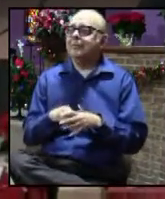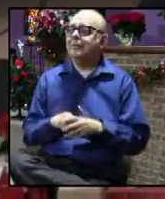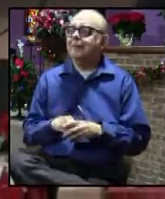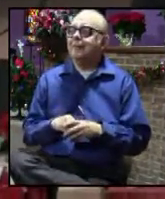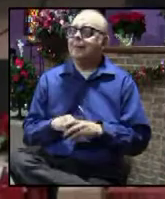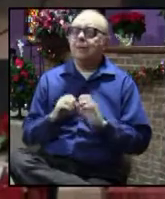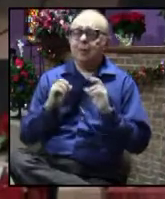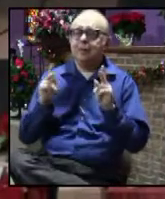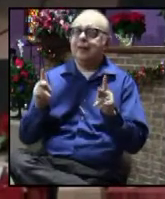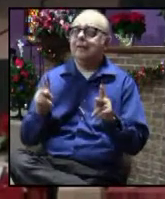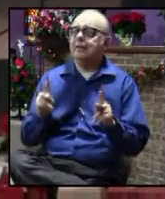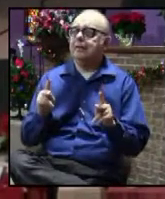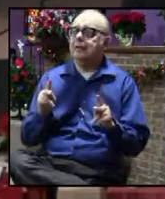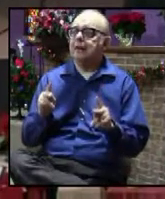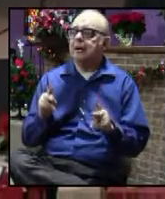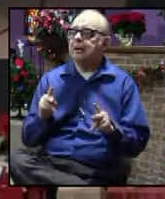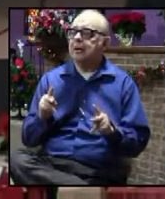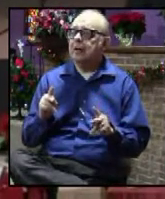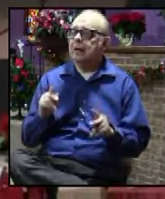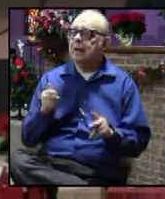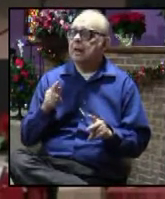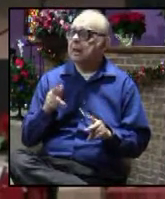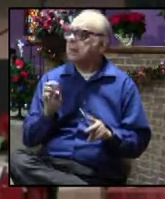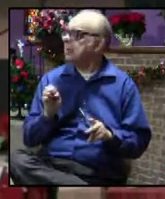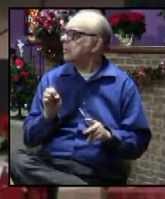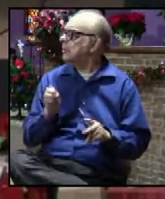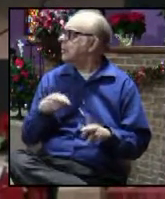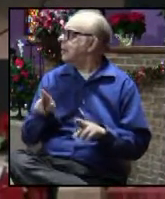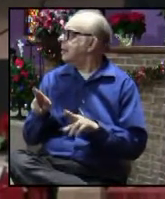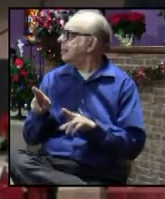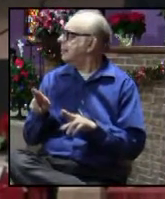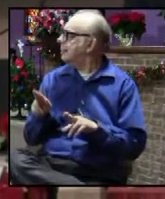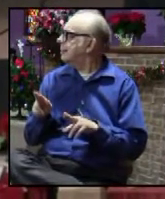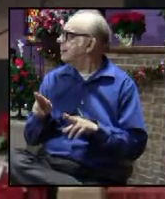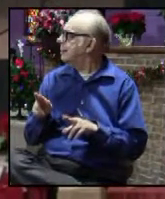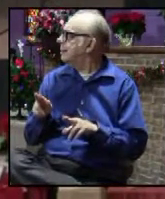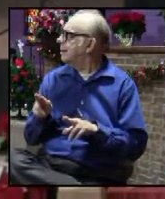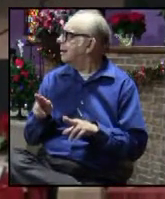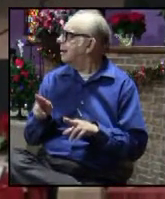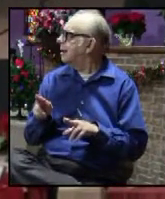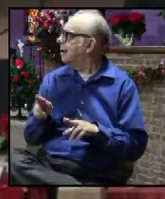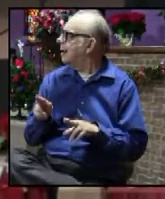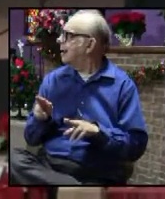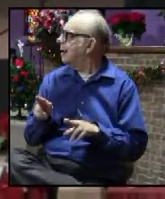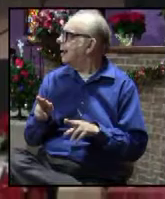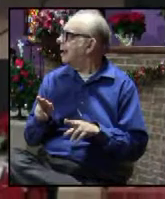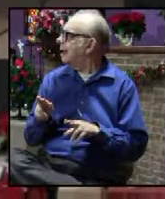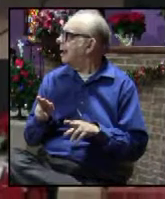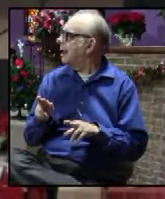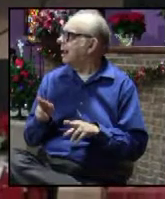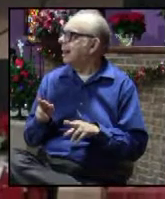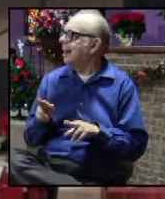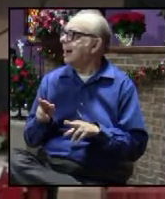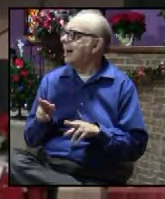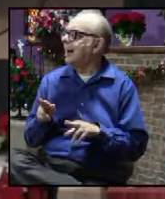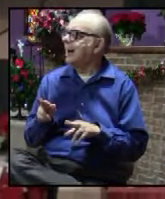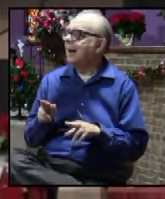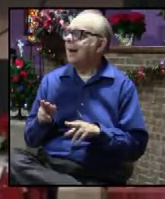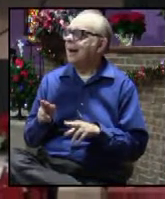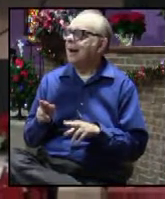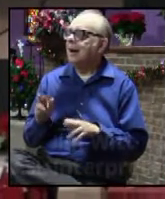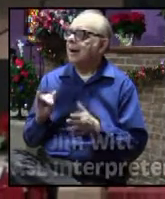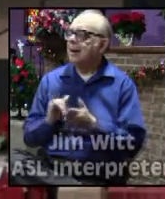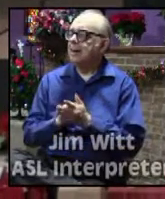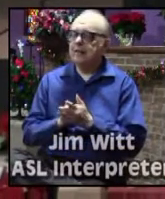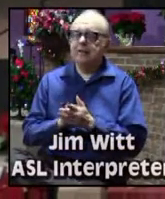All right? So, Gage, you ready? Sure. All right. This